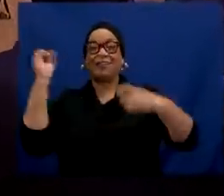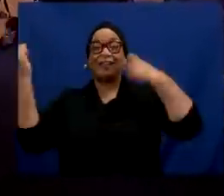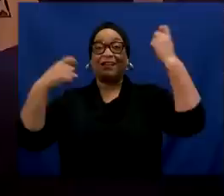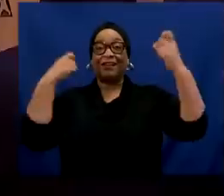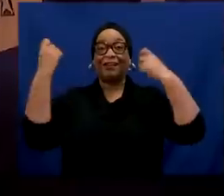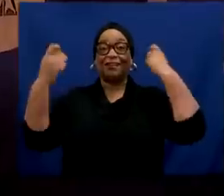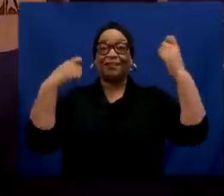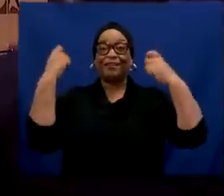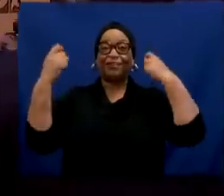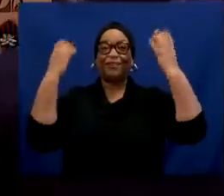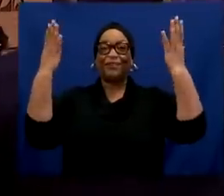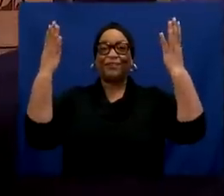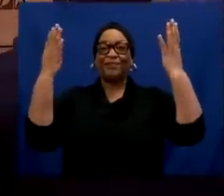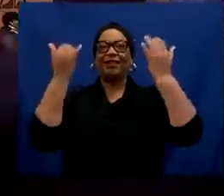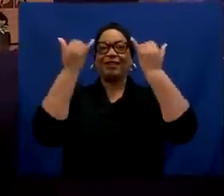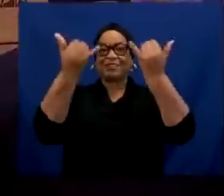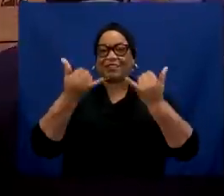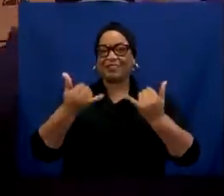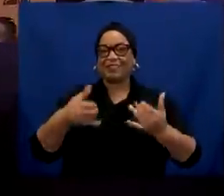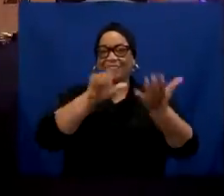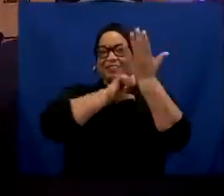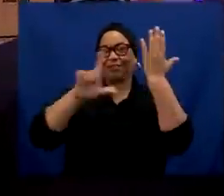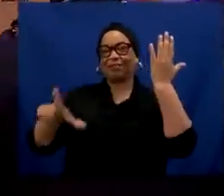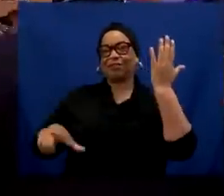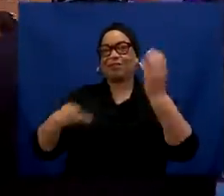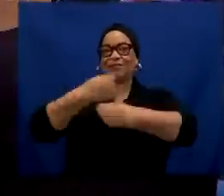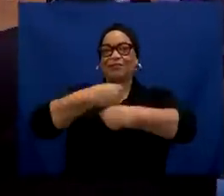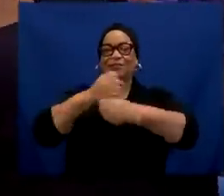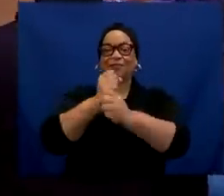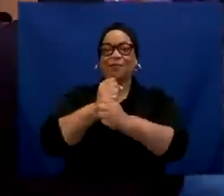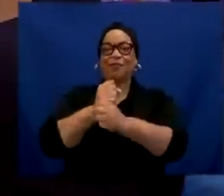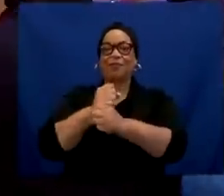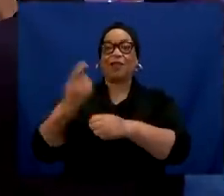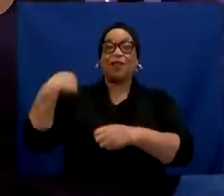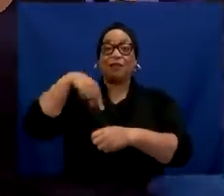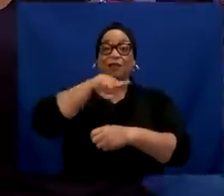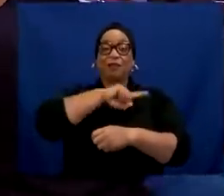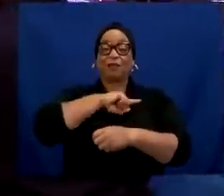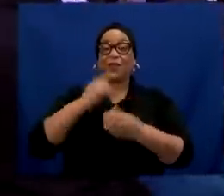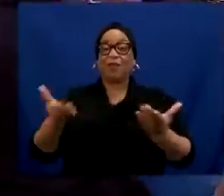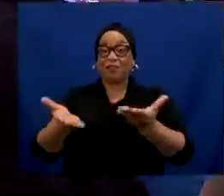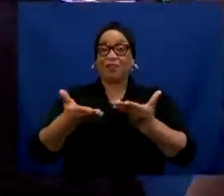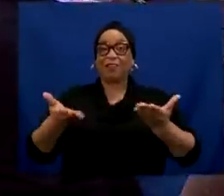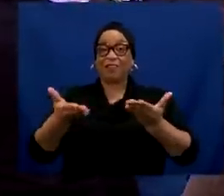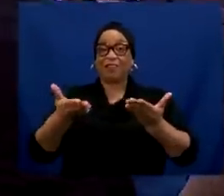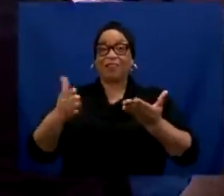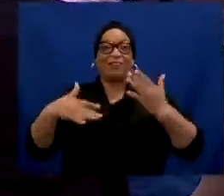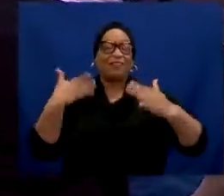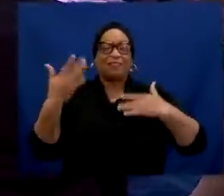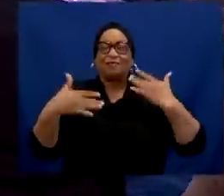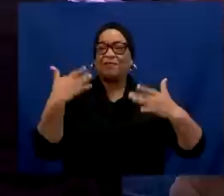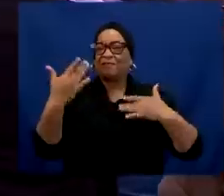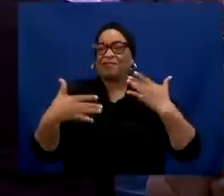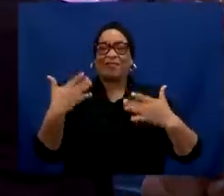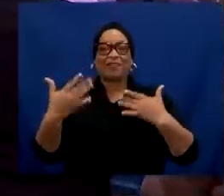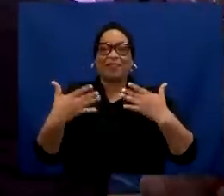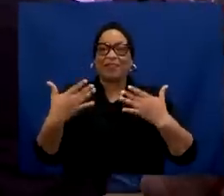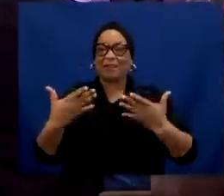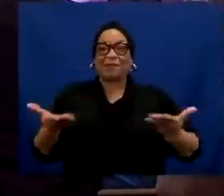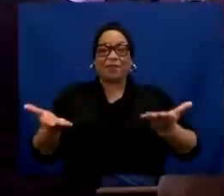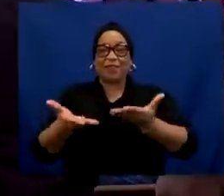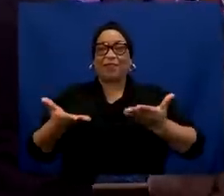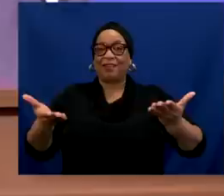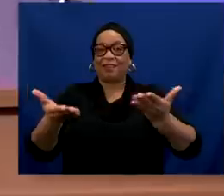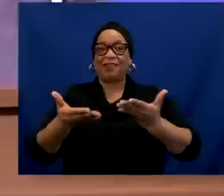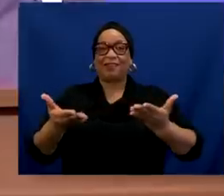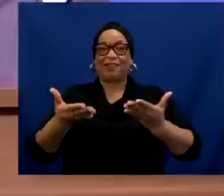Hallelujah. This is the day the Lord has made. We've come to rejoice and be glad in it. For I was glad when